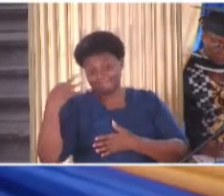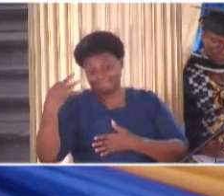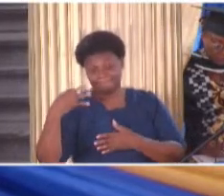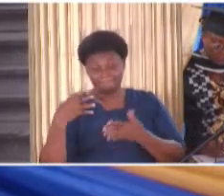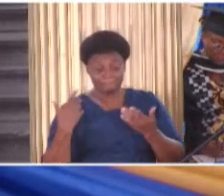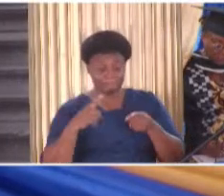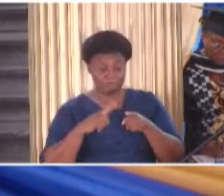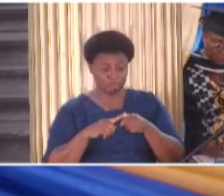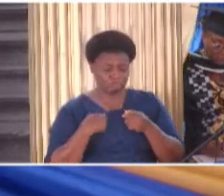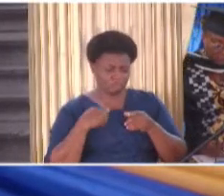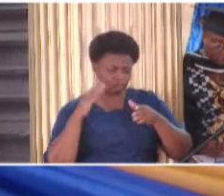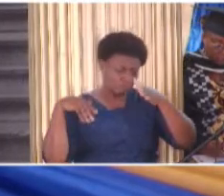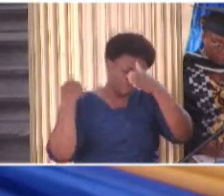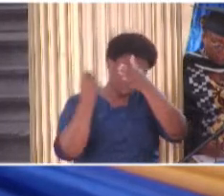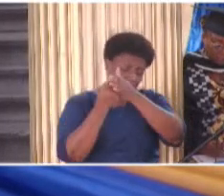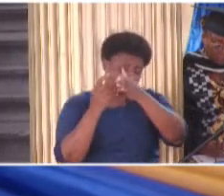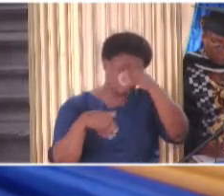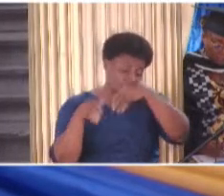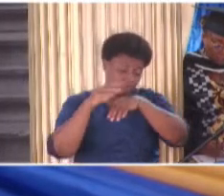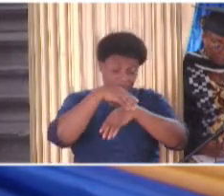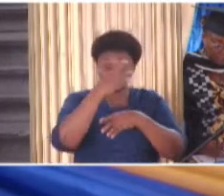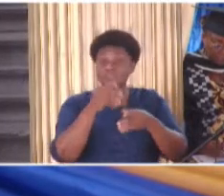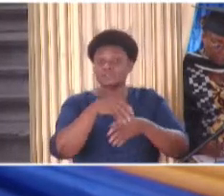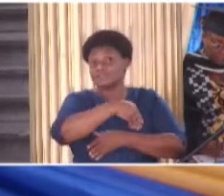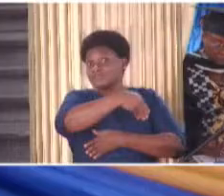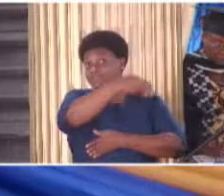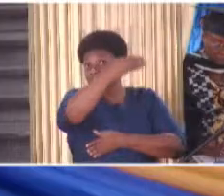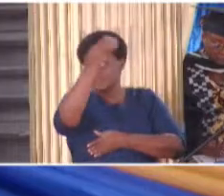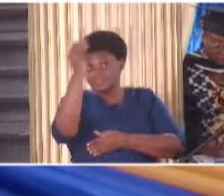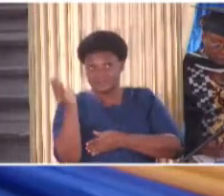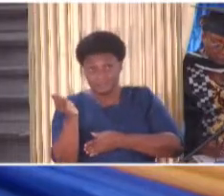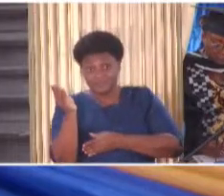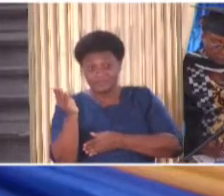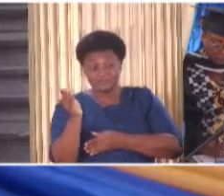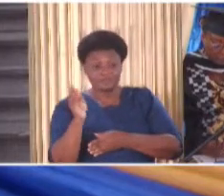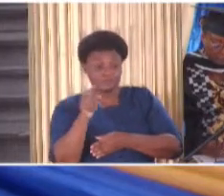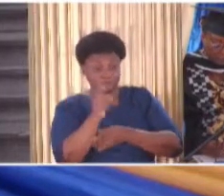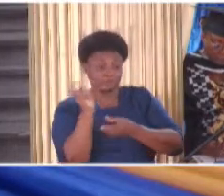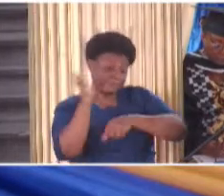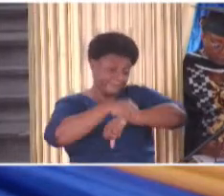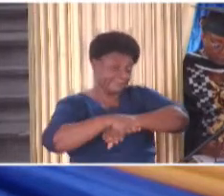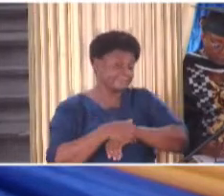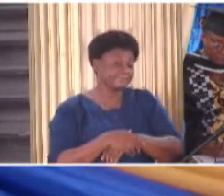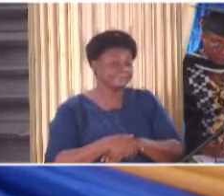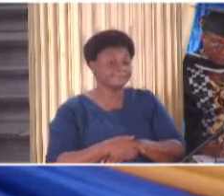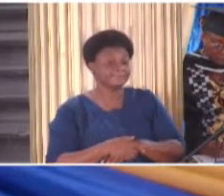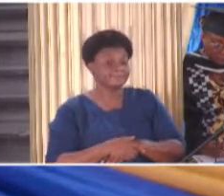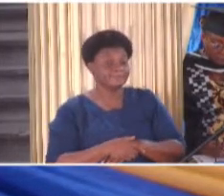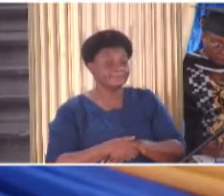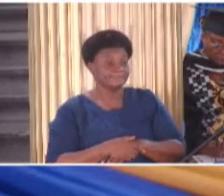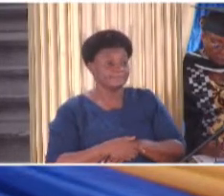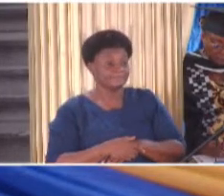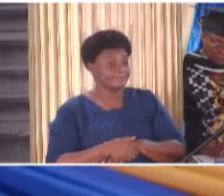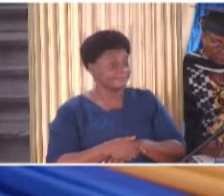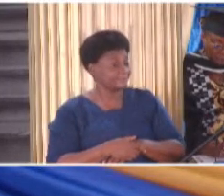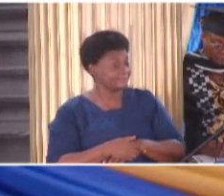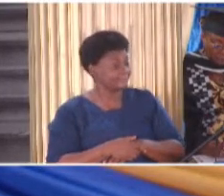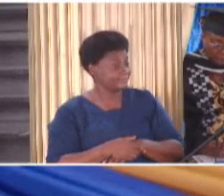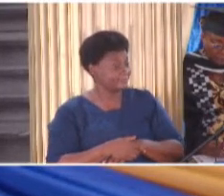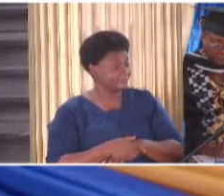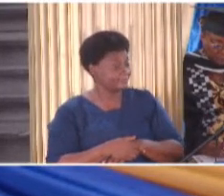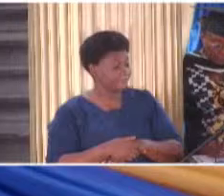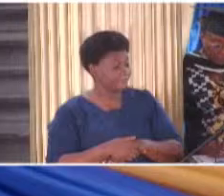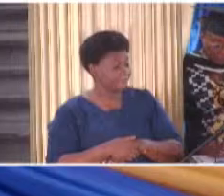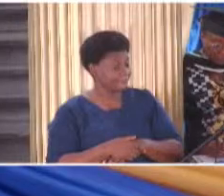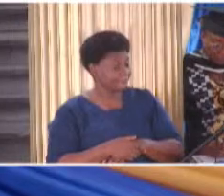remarkable heights. The sky is yours to conquer. And I wish to add that I am still a student.